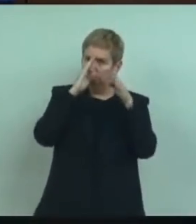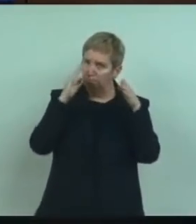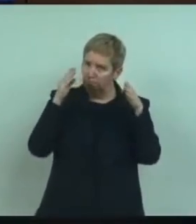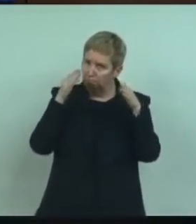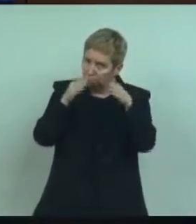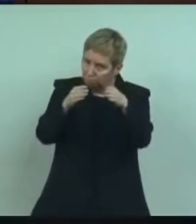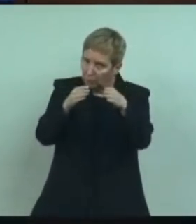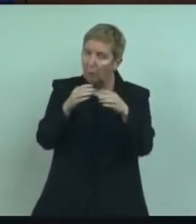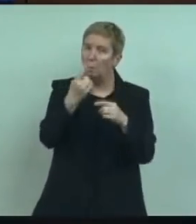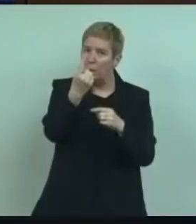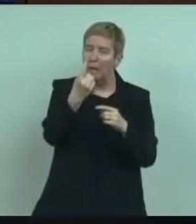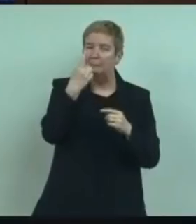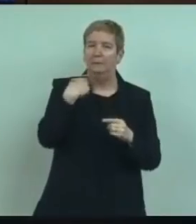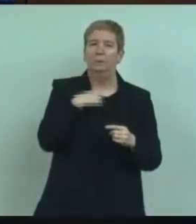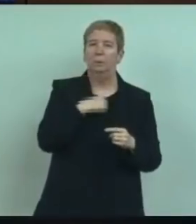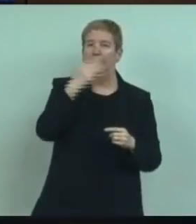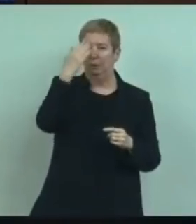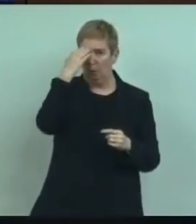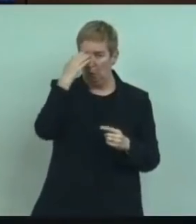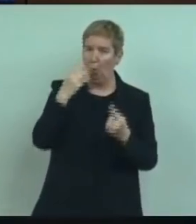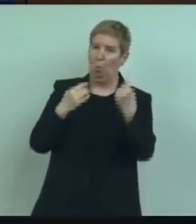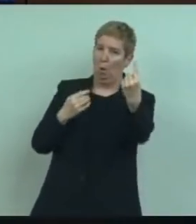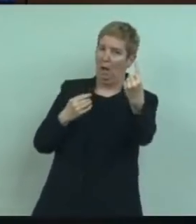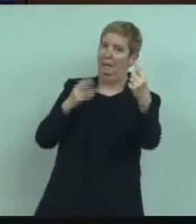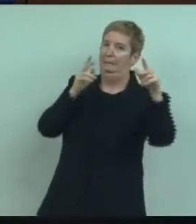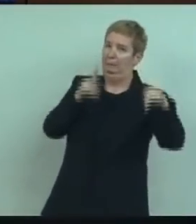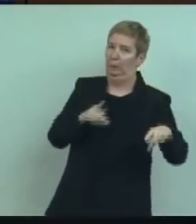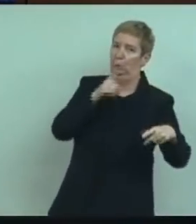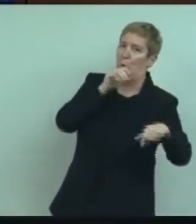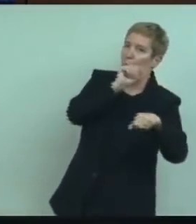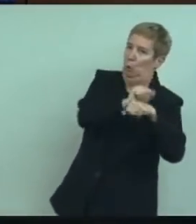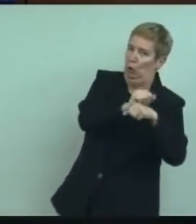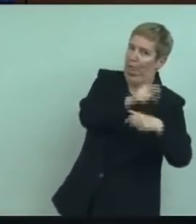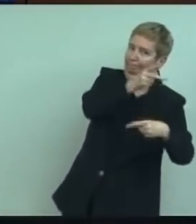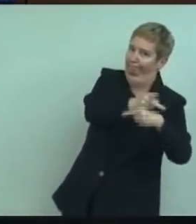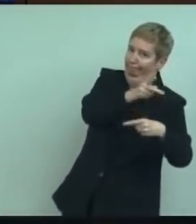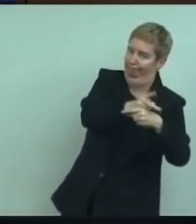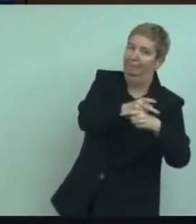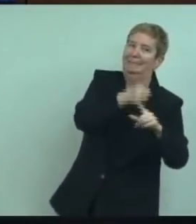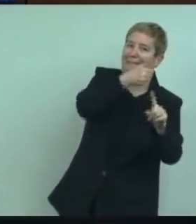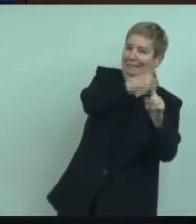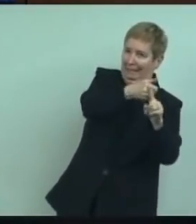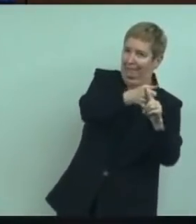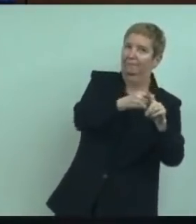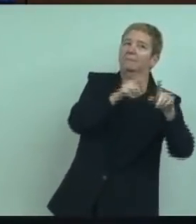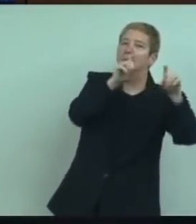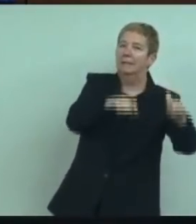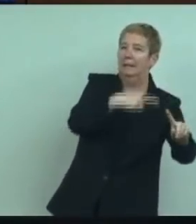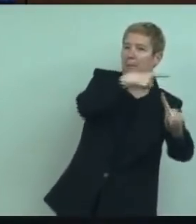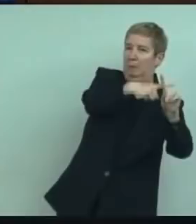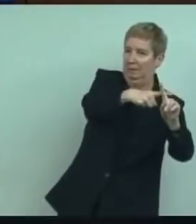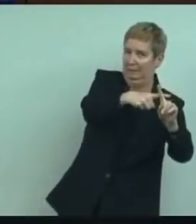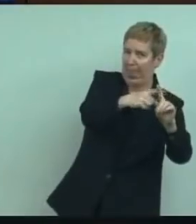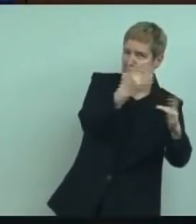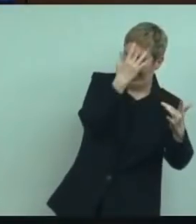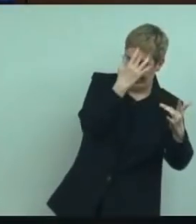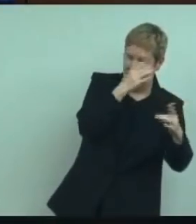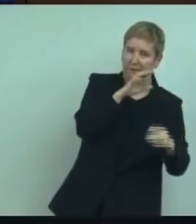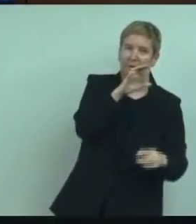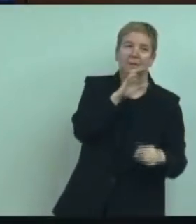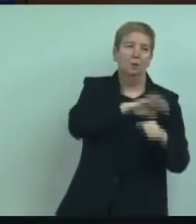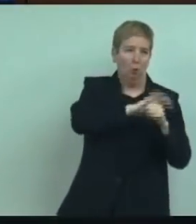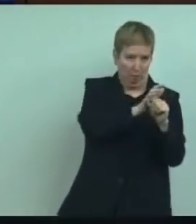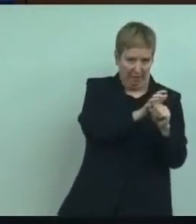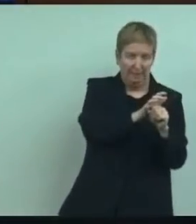in, is because we know a caregiver has now tested positive for COVID-19, and we want to